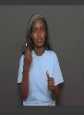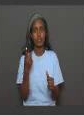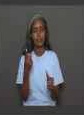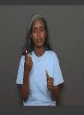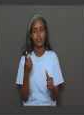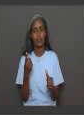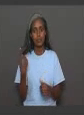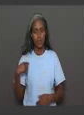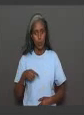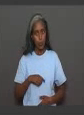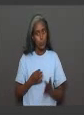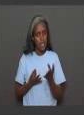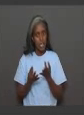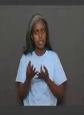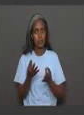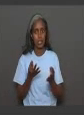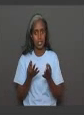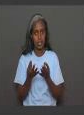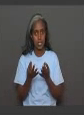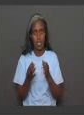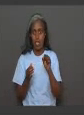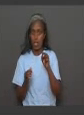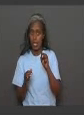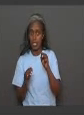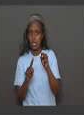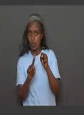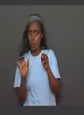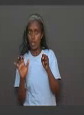First, we express